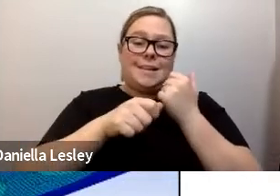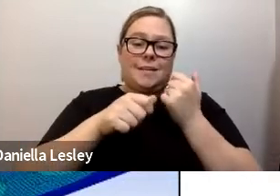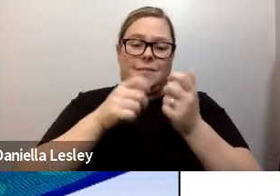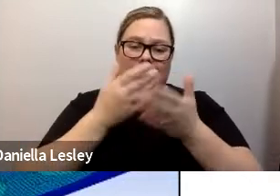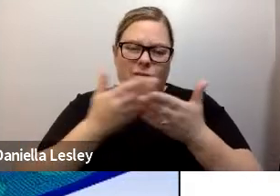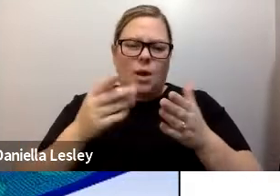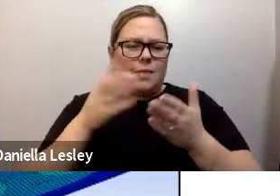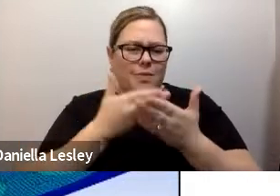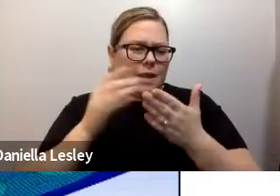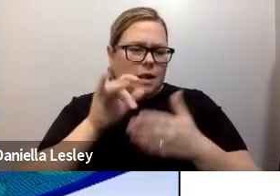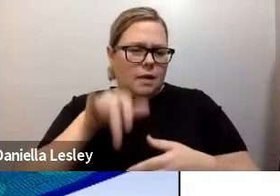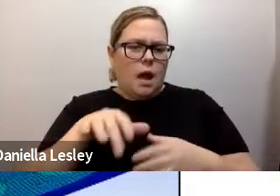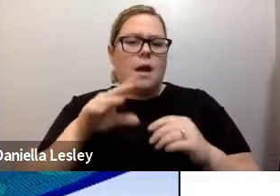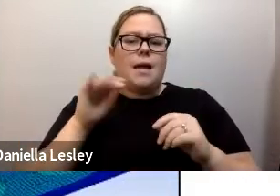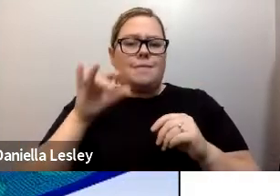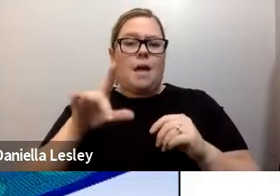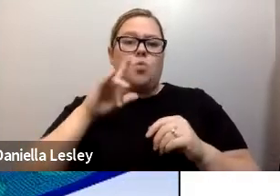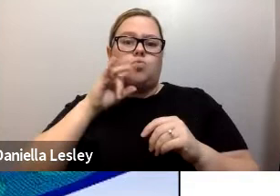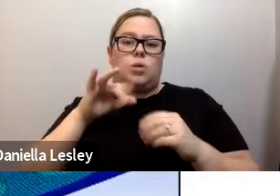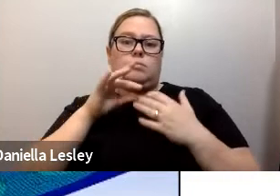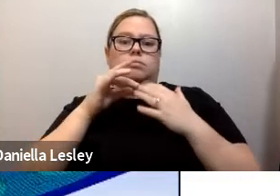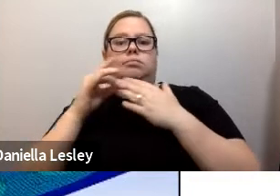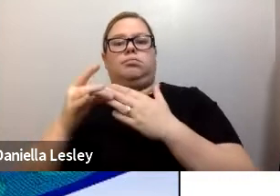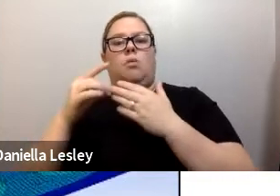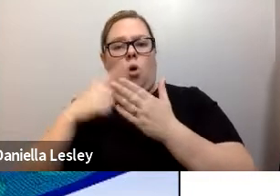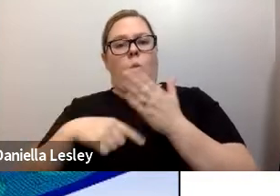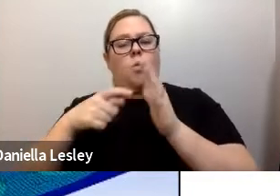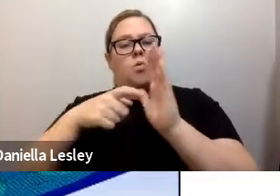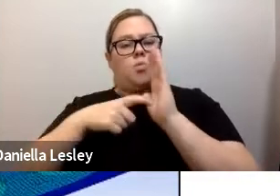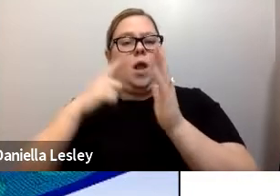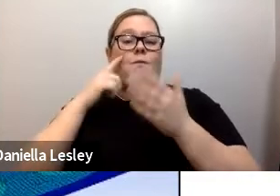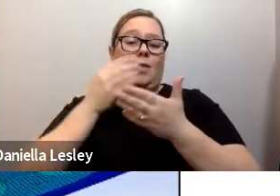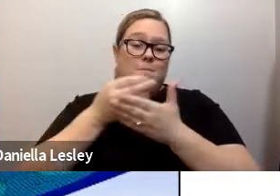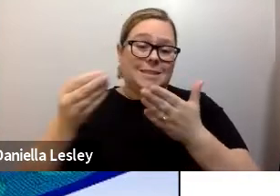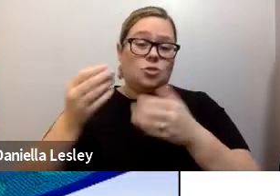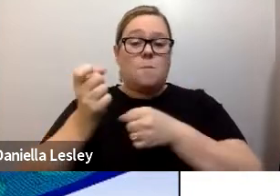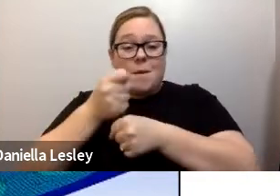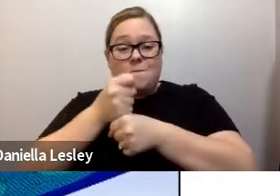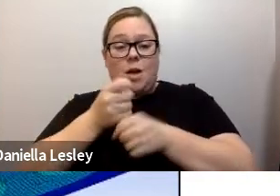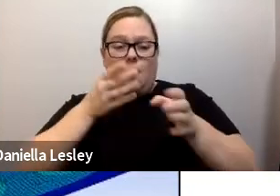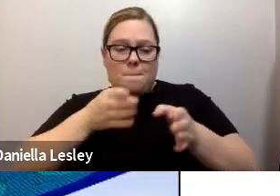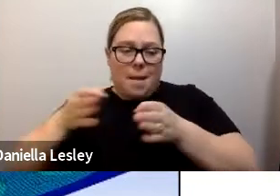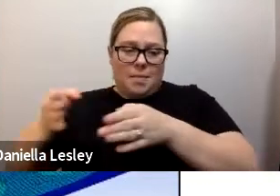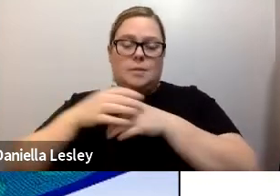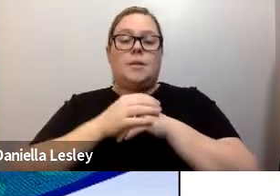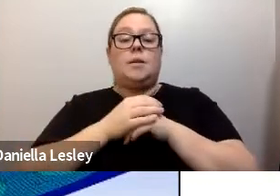that. And that really drove what was required for material and manufacturing methods. So as we kind of go down the slide here on